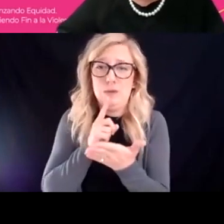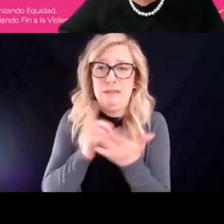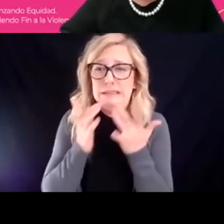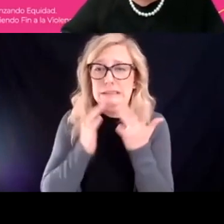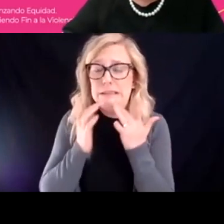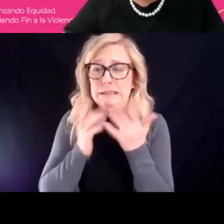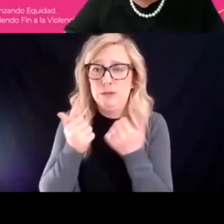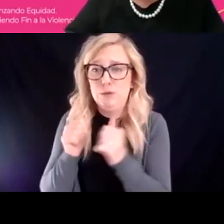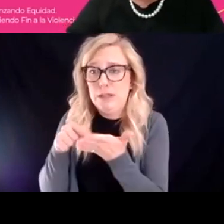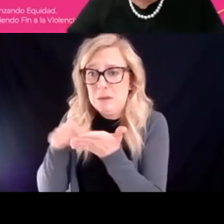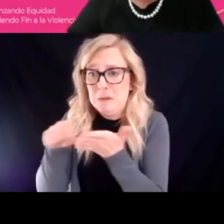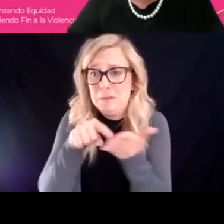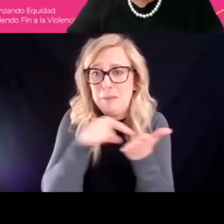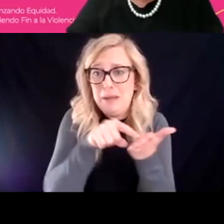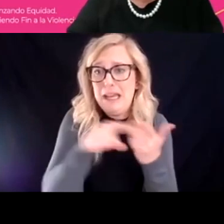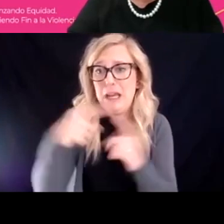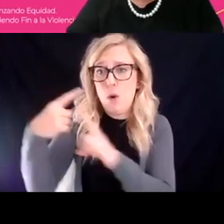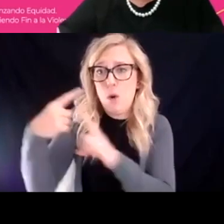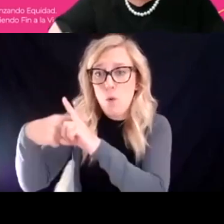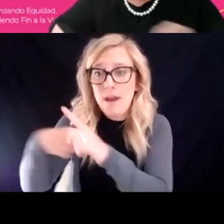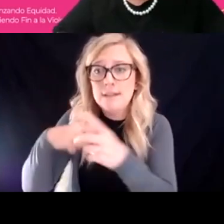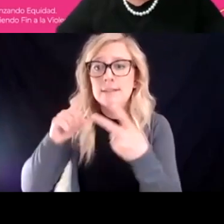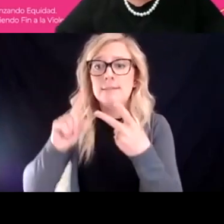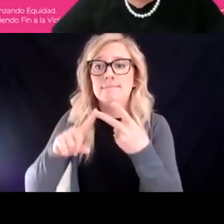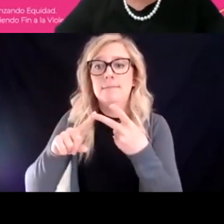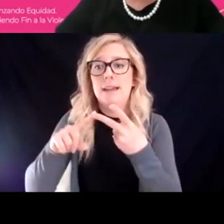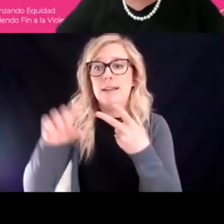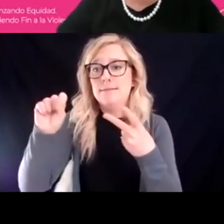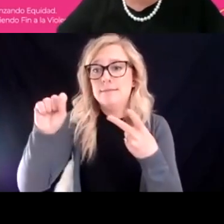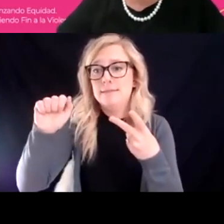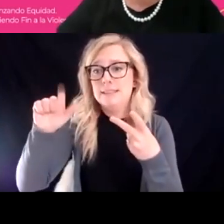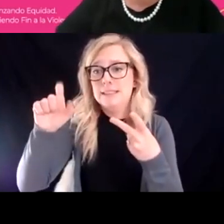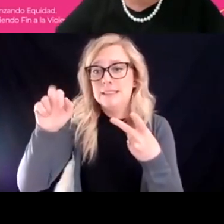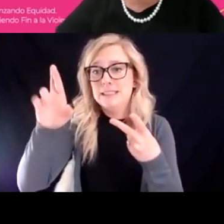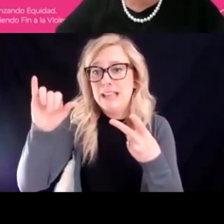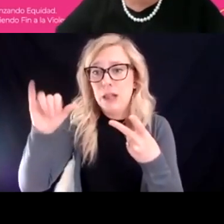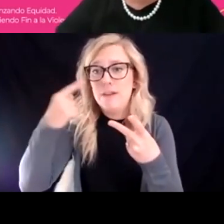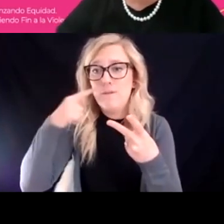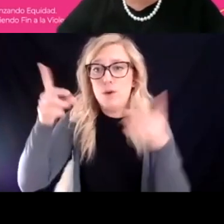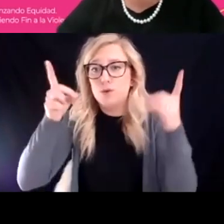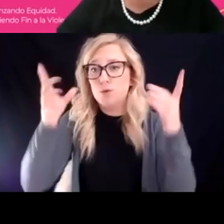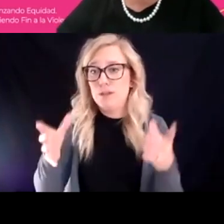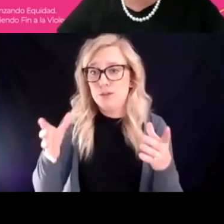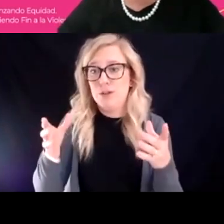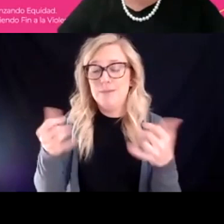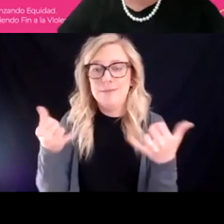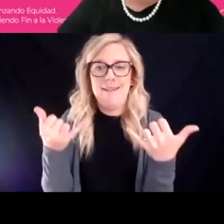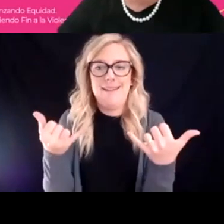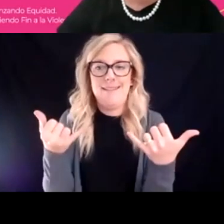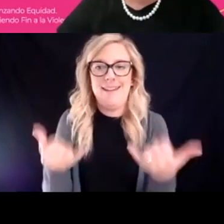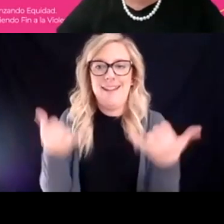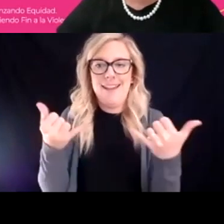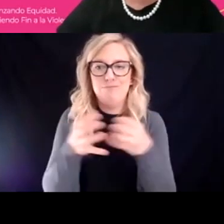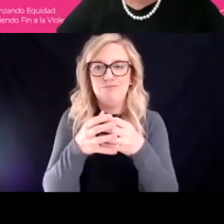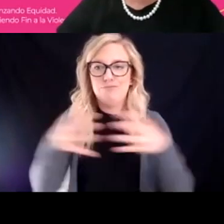for our rent and to pay a salary to the director. And now today we have a staff